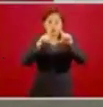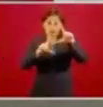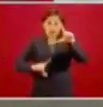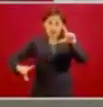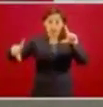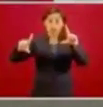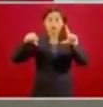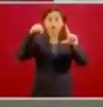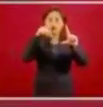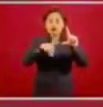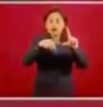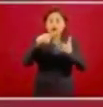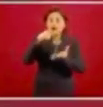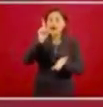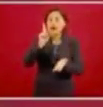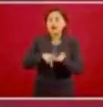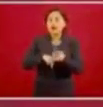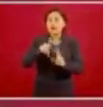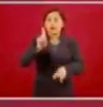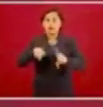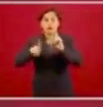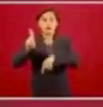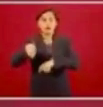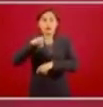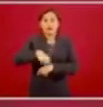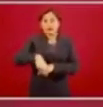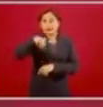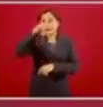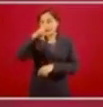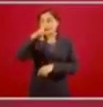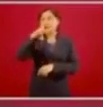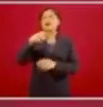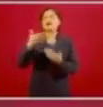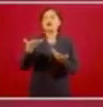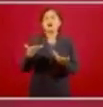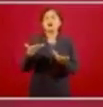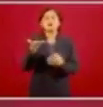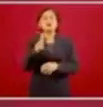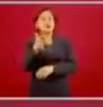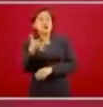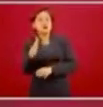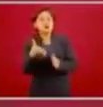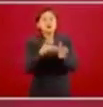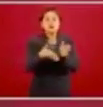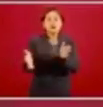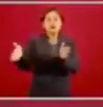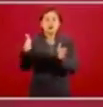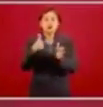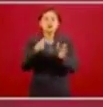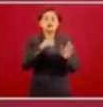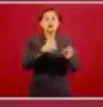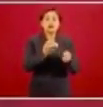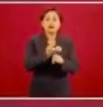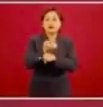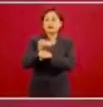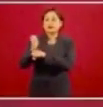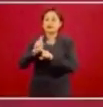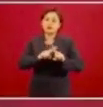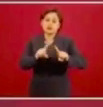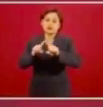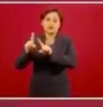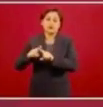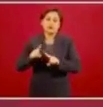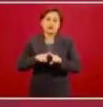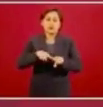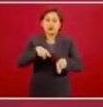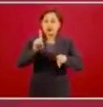dying. In the Mexican case, we do have age variations between different states,